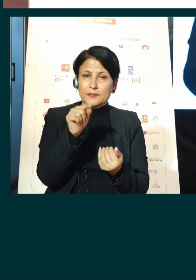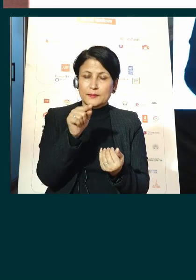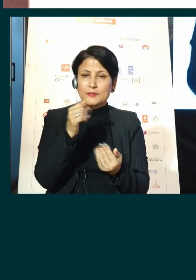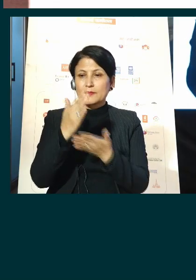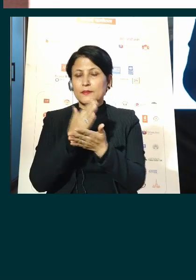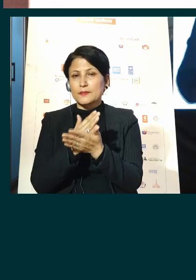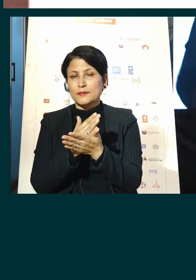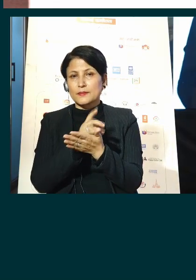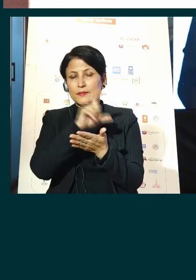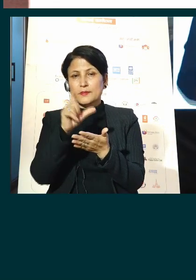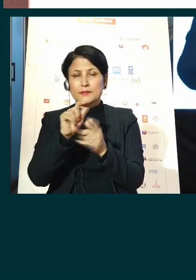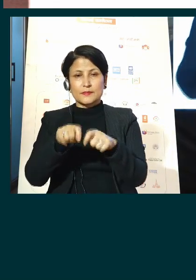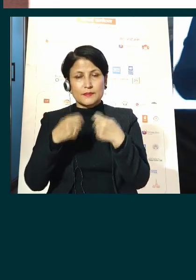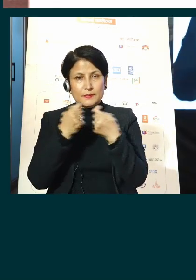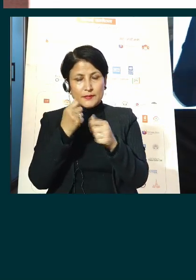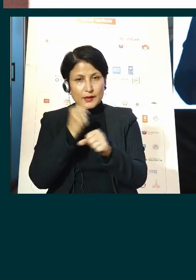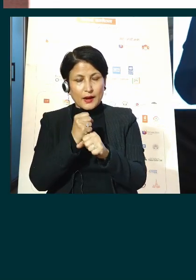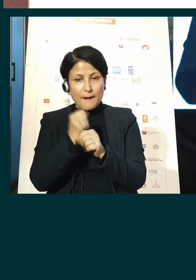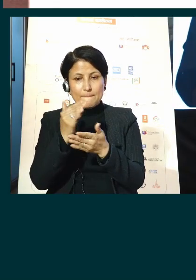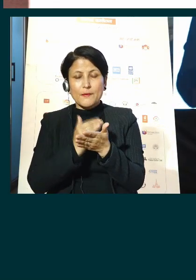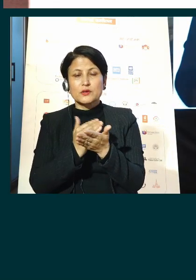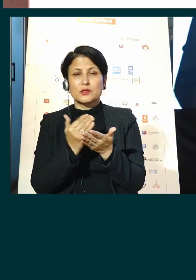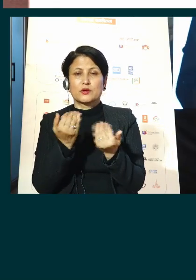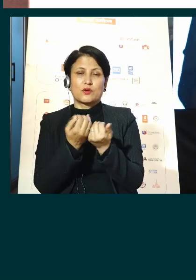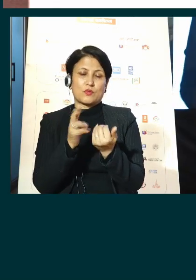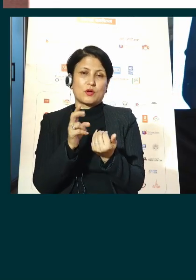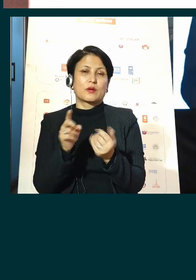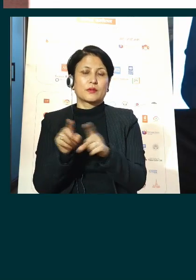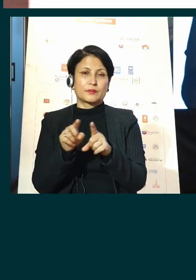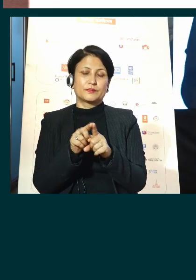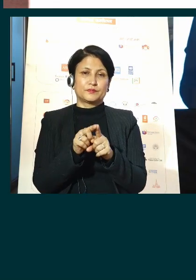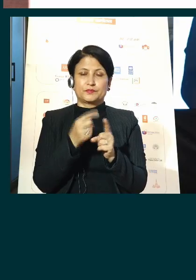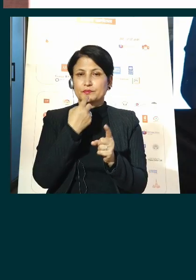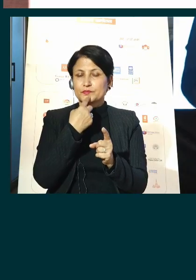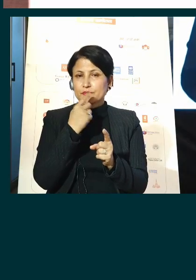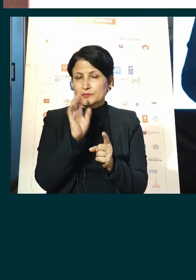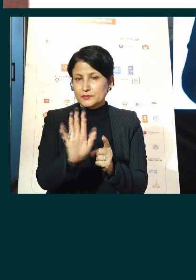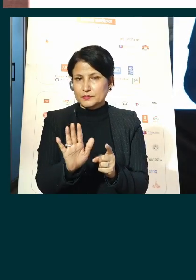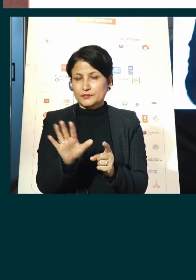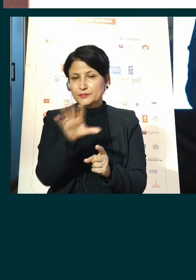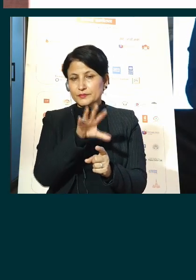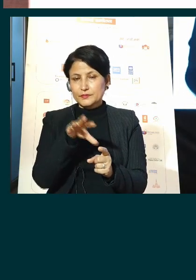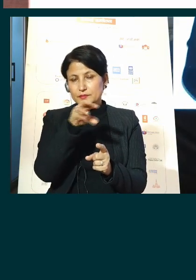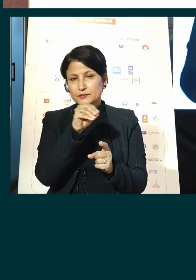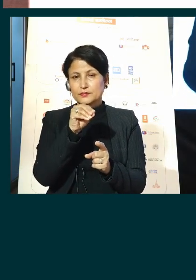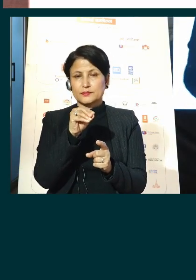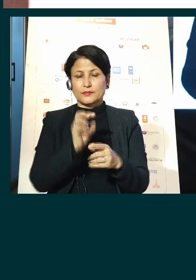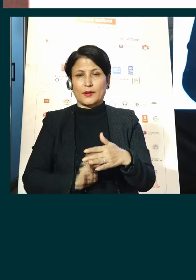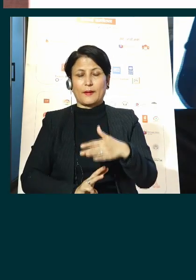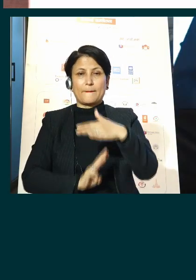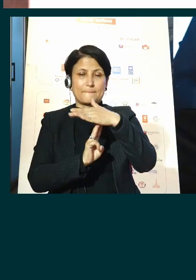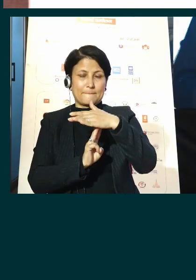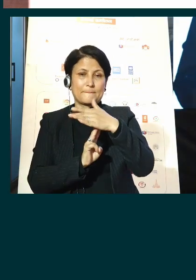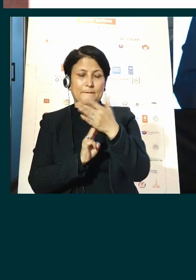in Nepal. And we learned a lot in that initial workshop. We then went out and collected all of this secondary data, and then we consulted with community